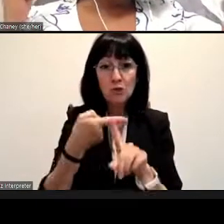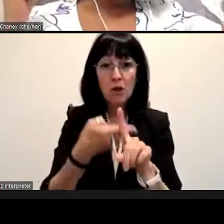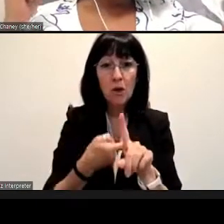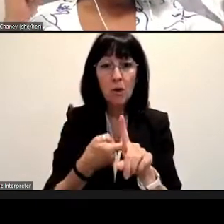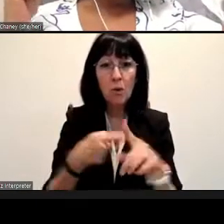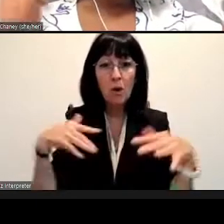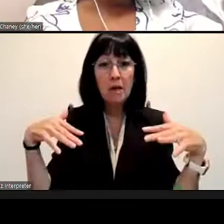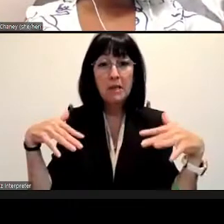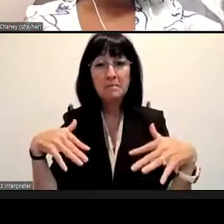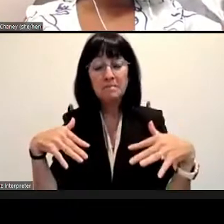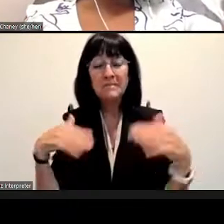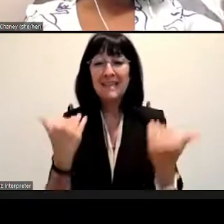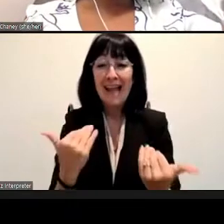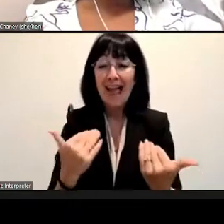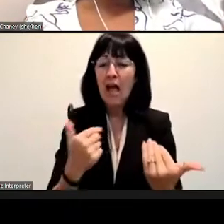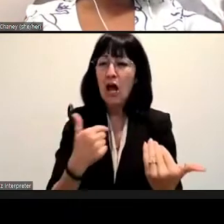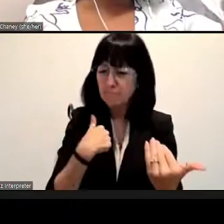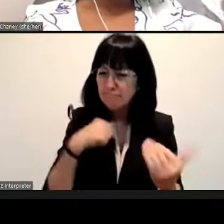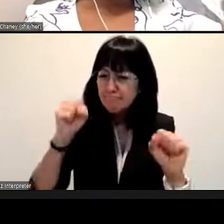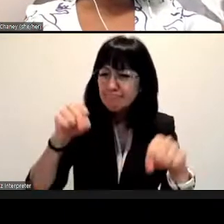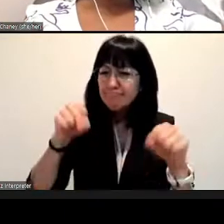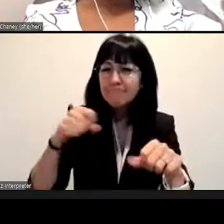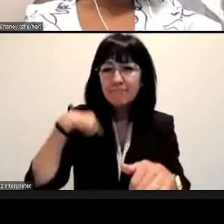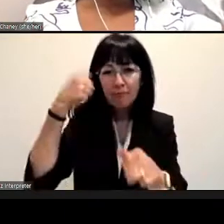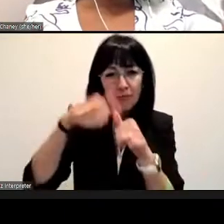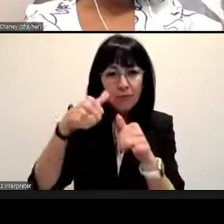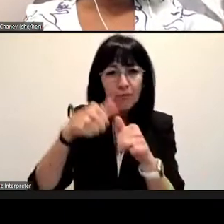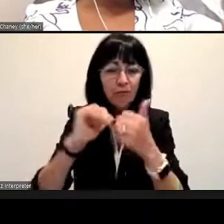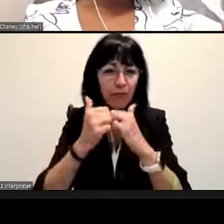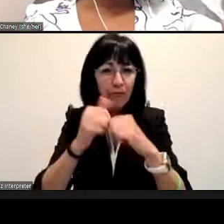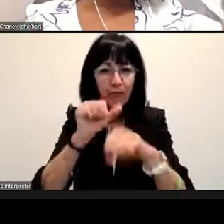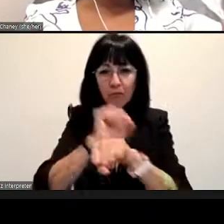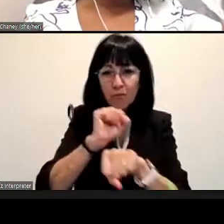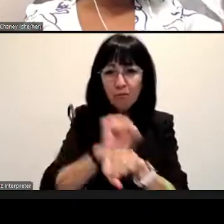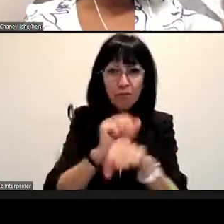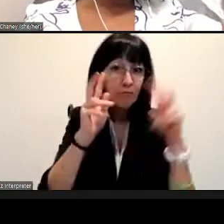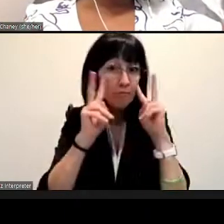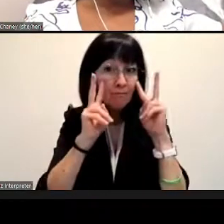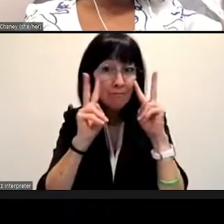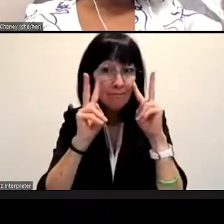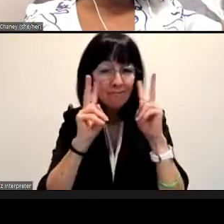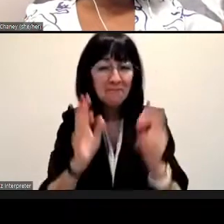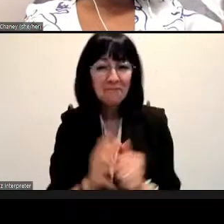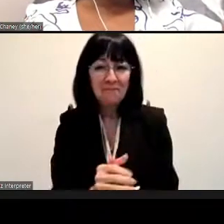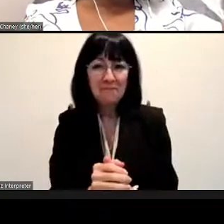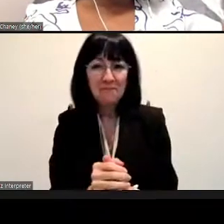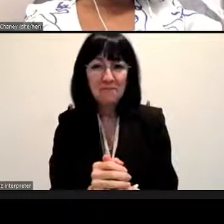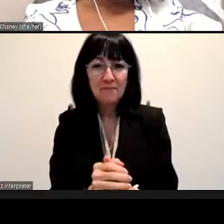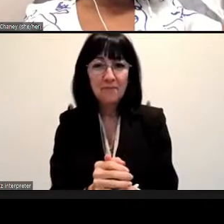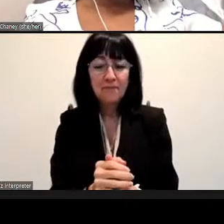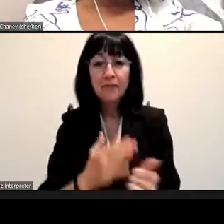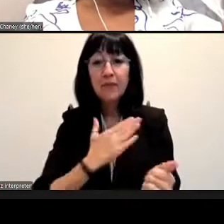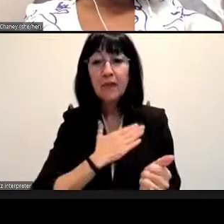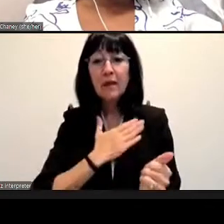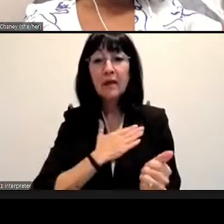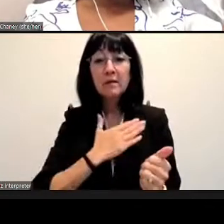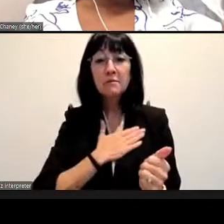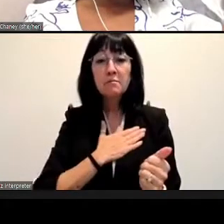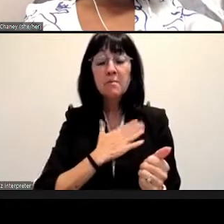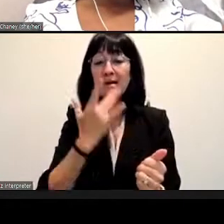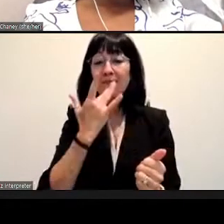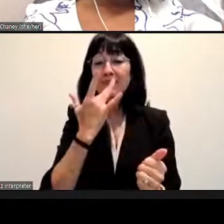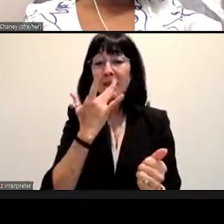remember how to do things, right? We'll see. And my favorite